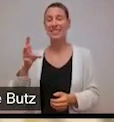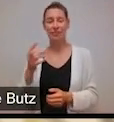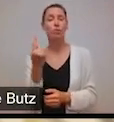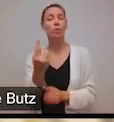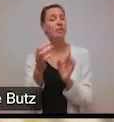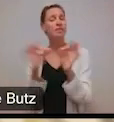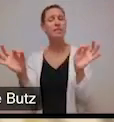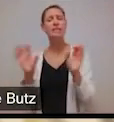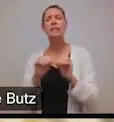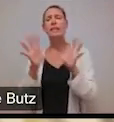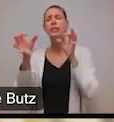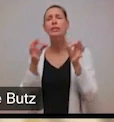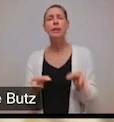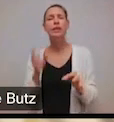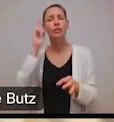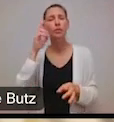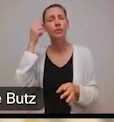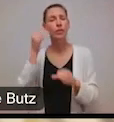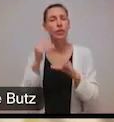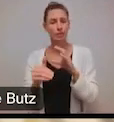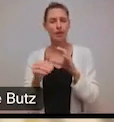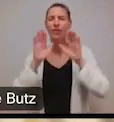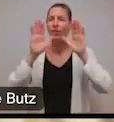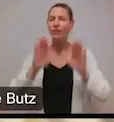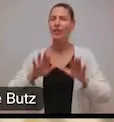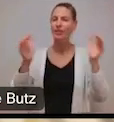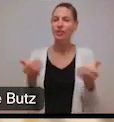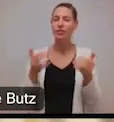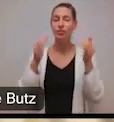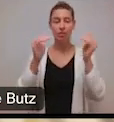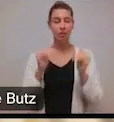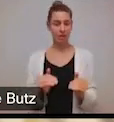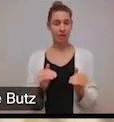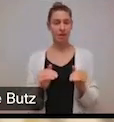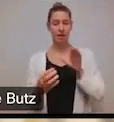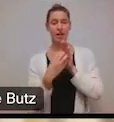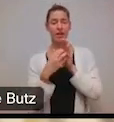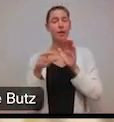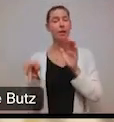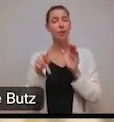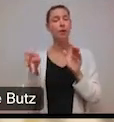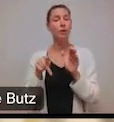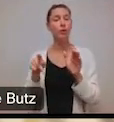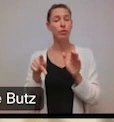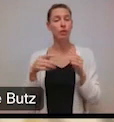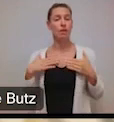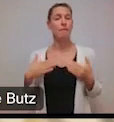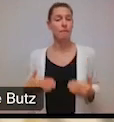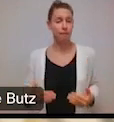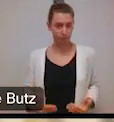about. That's a great introduction. The body, which we have in purple here, elaborates on the